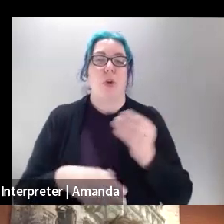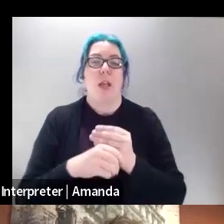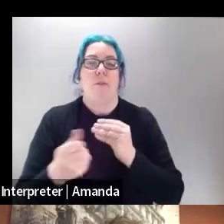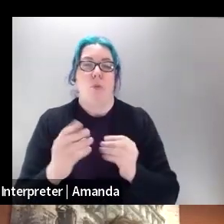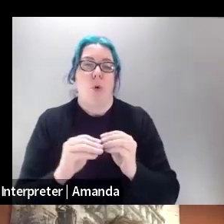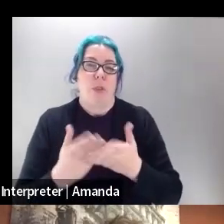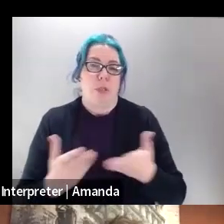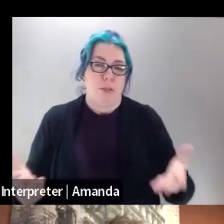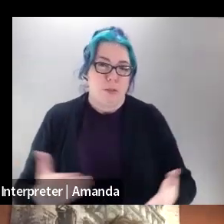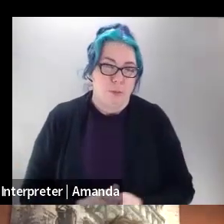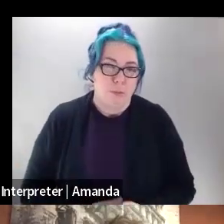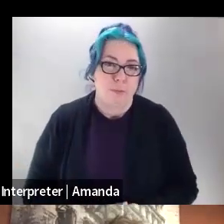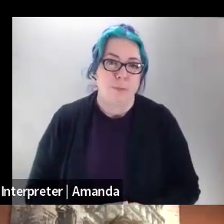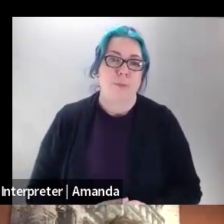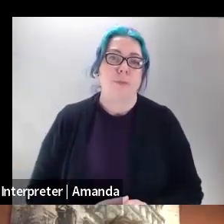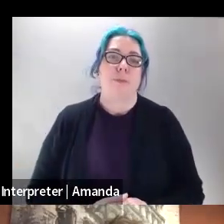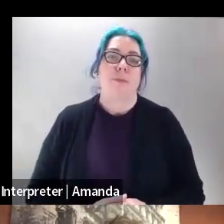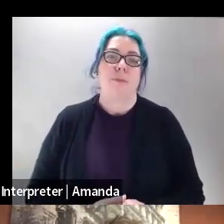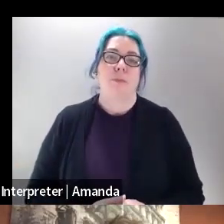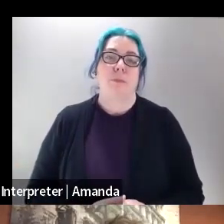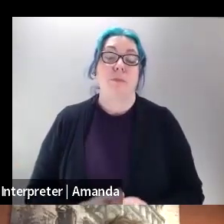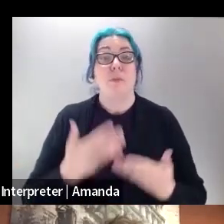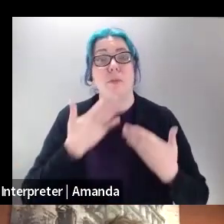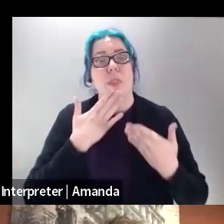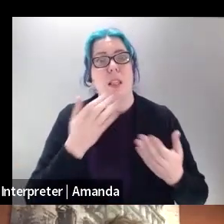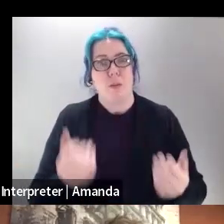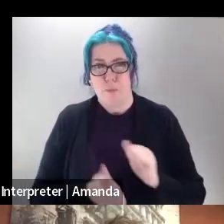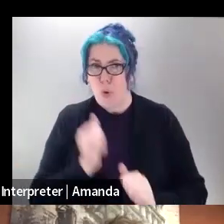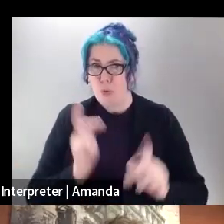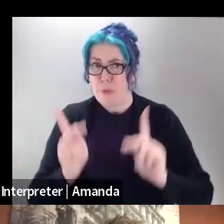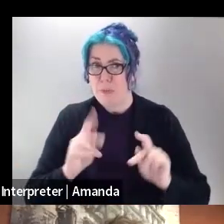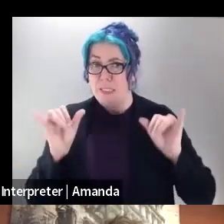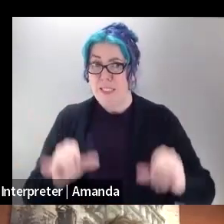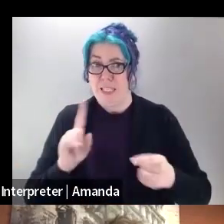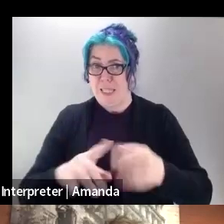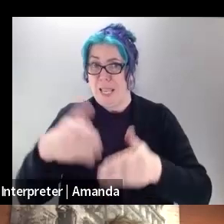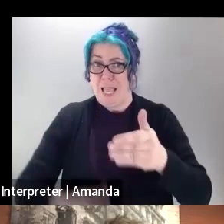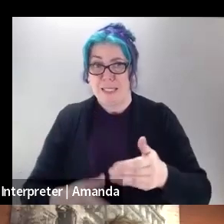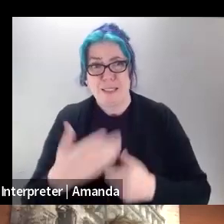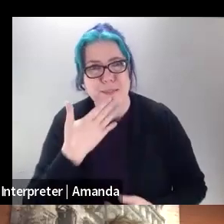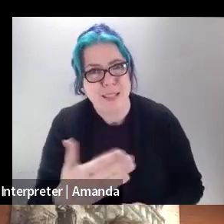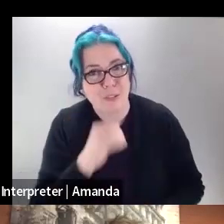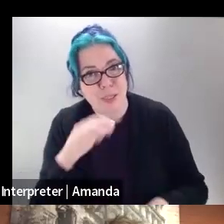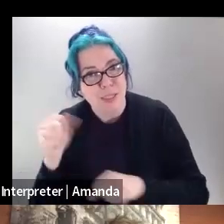before we sign off. Thank you, everybody, for staying around. We've got like almost everybody has stayed through the whole thing. It's incredible.